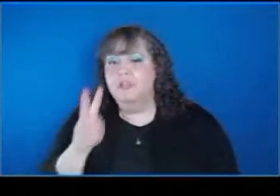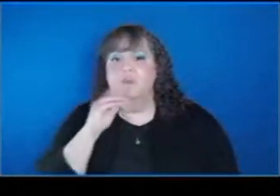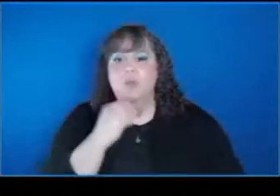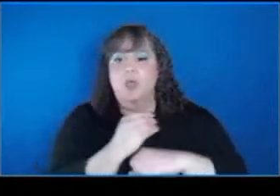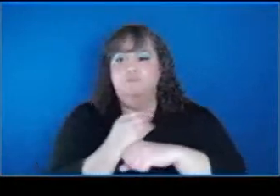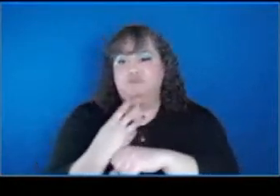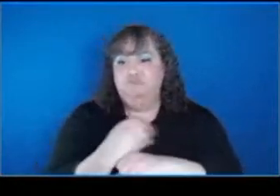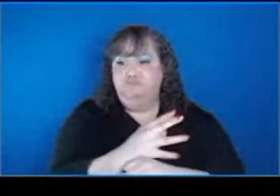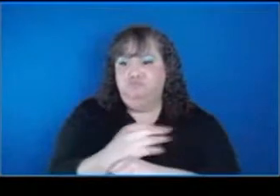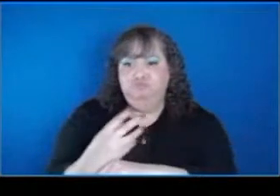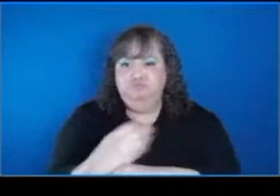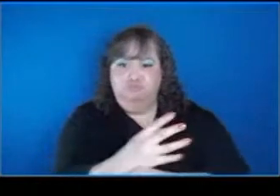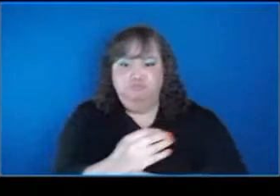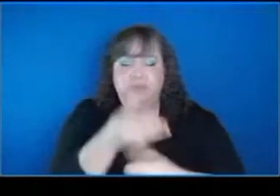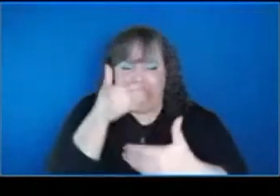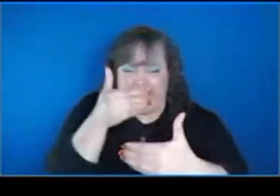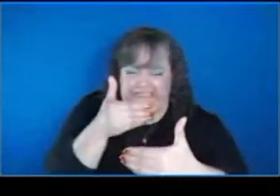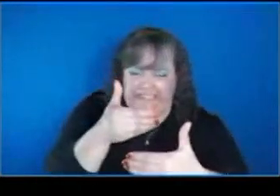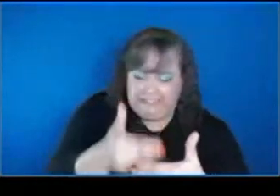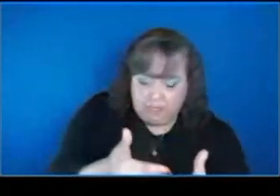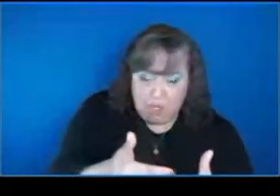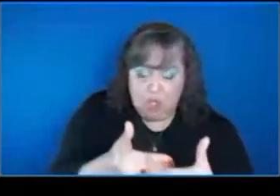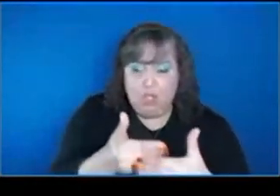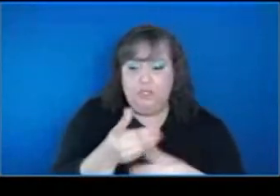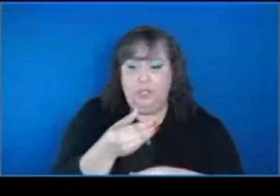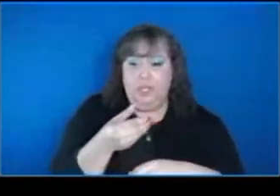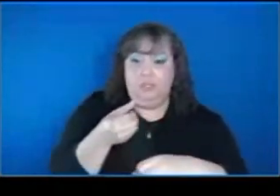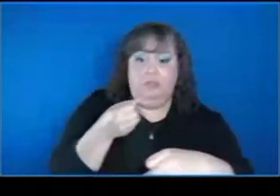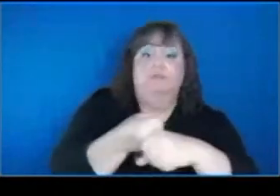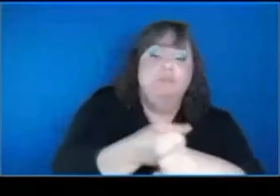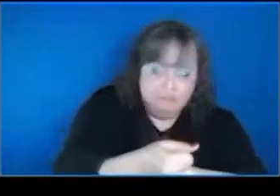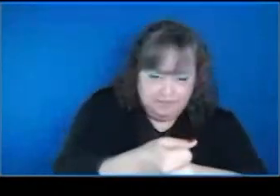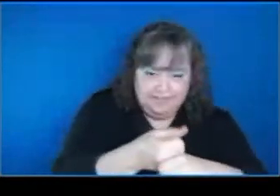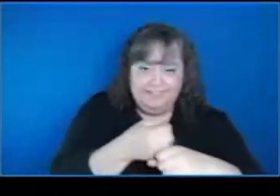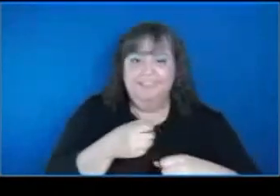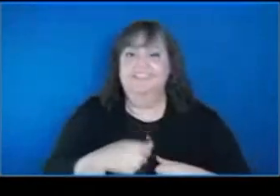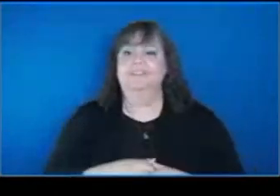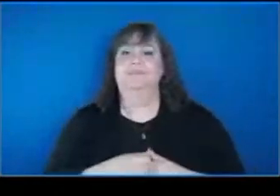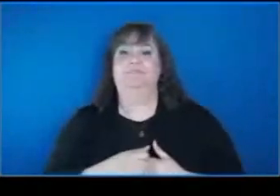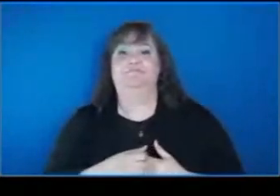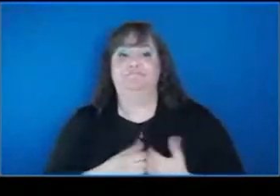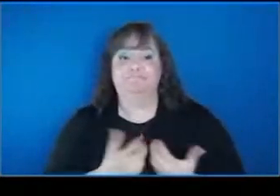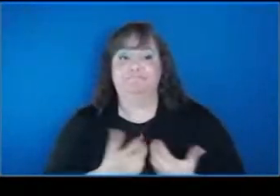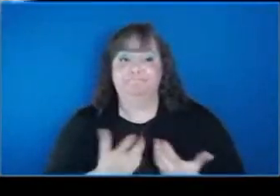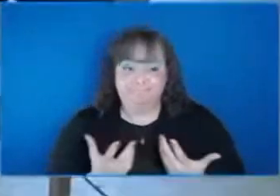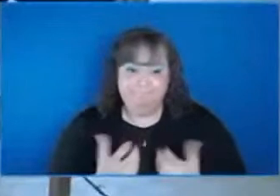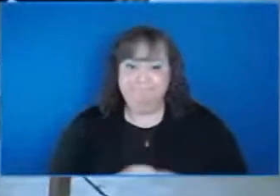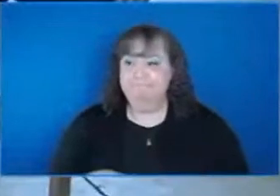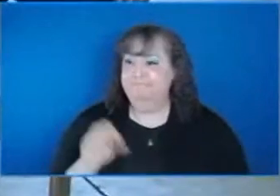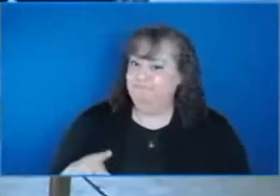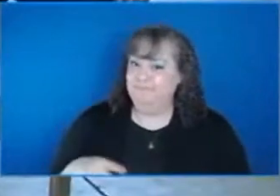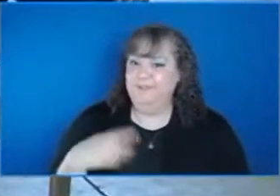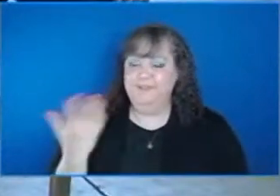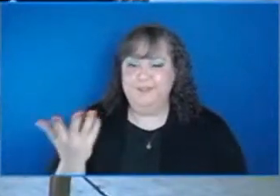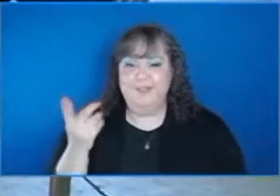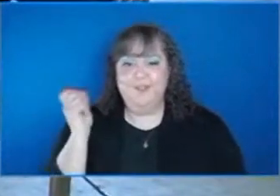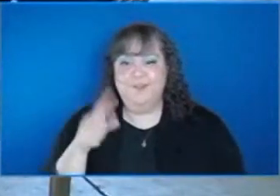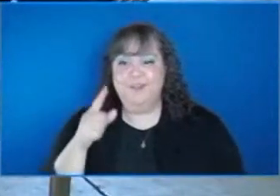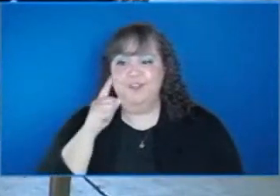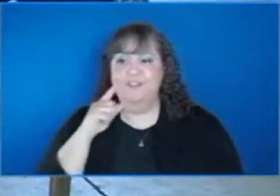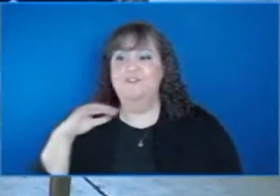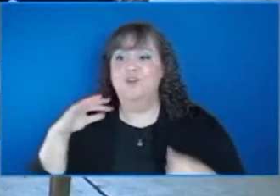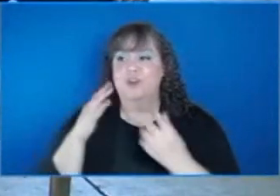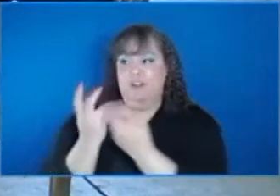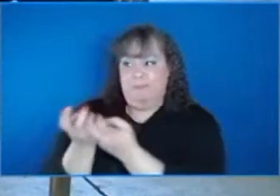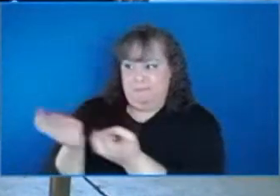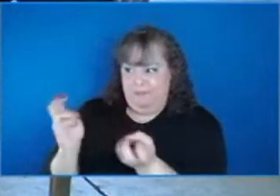target until, you know, we'll hit it. Okay. So question for the entire panel here.